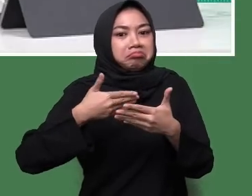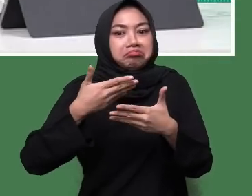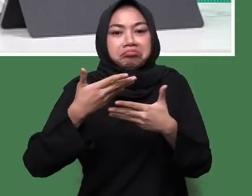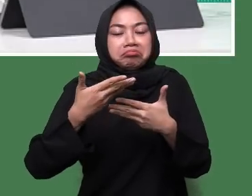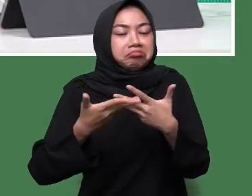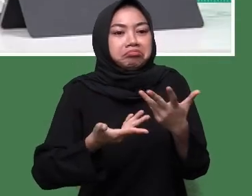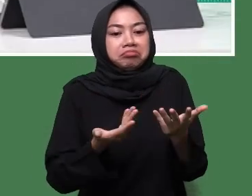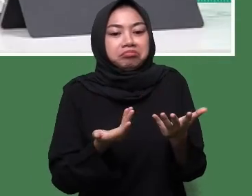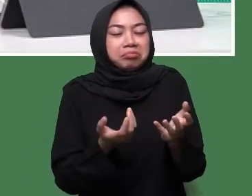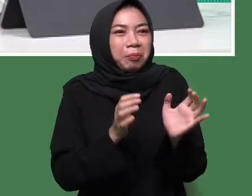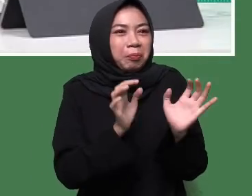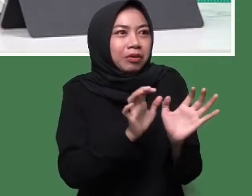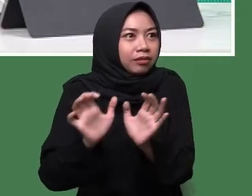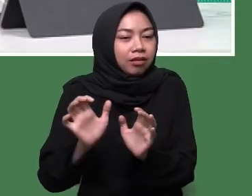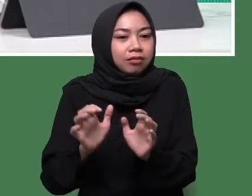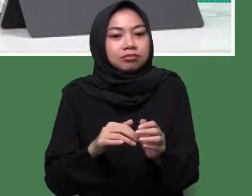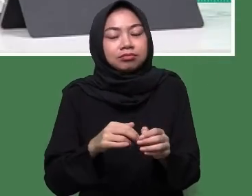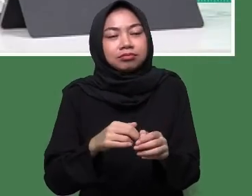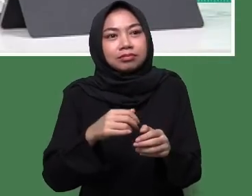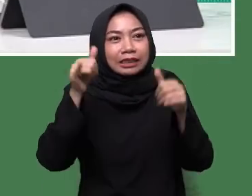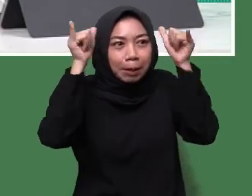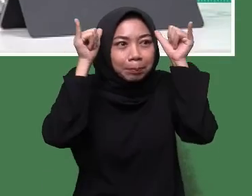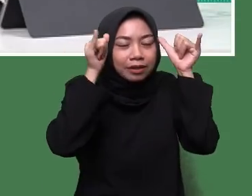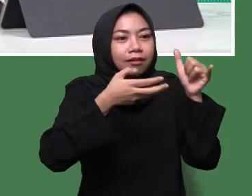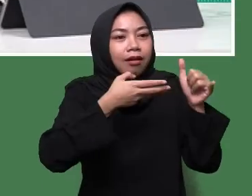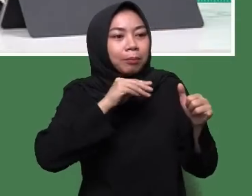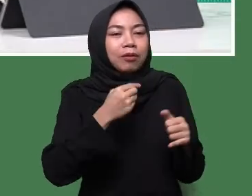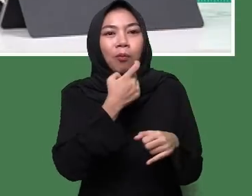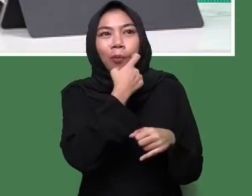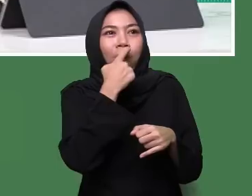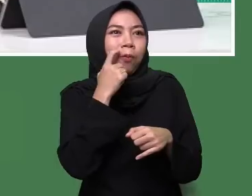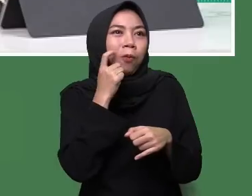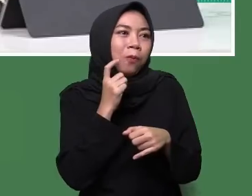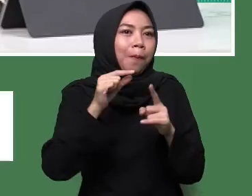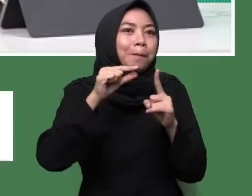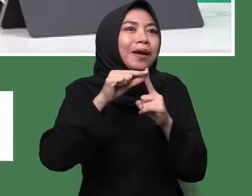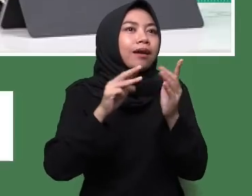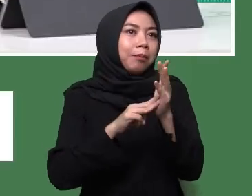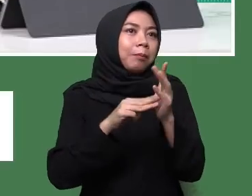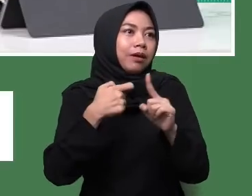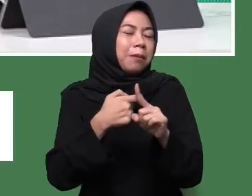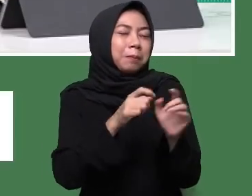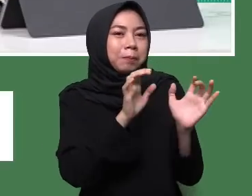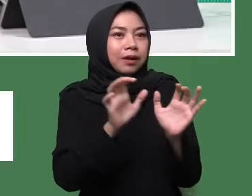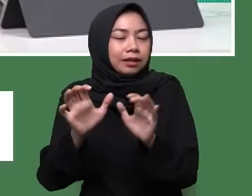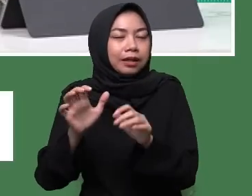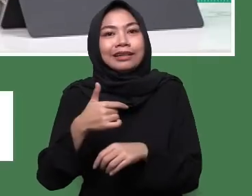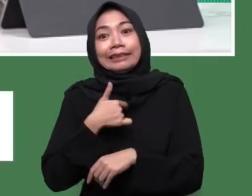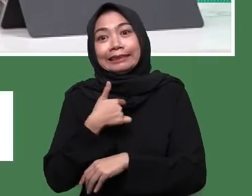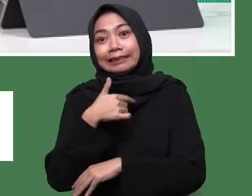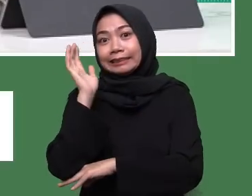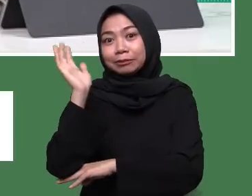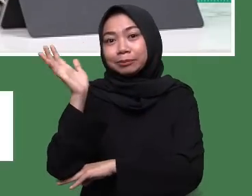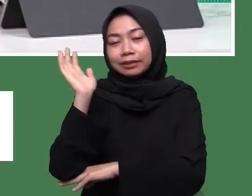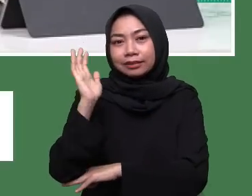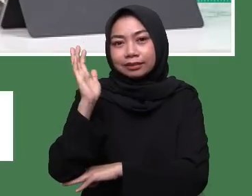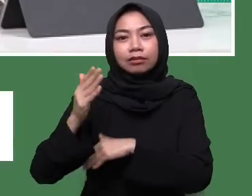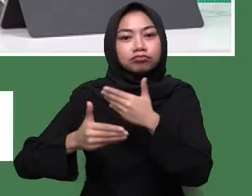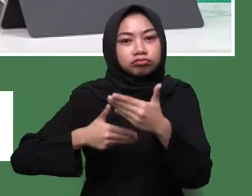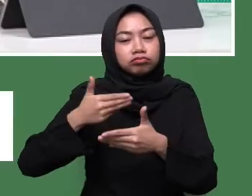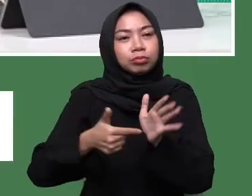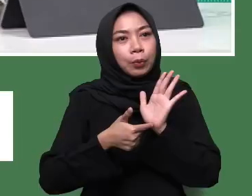I'd like to open the floor to the professor, who will say some words and give a presentation, I believe. And after that, we